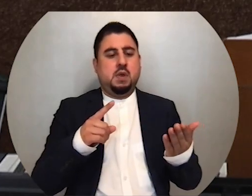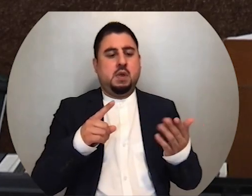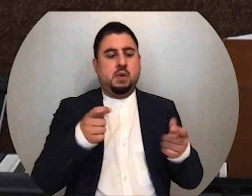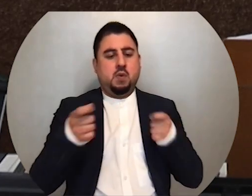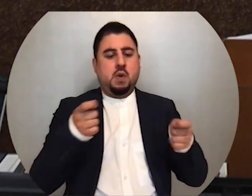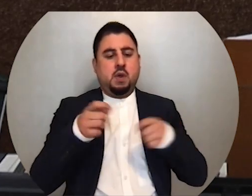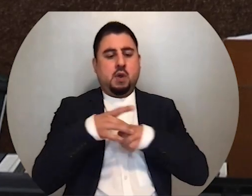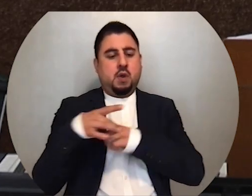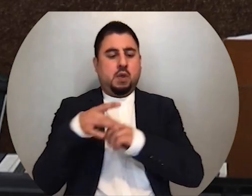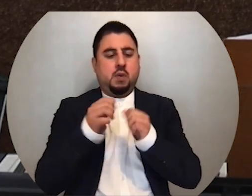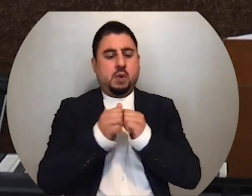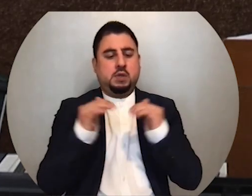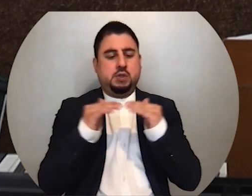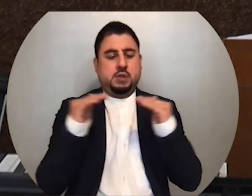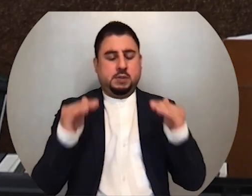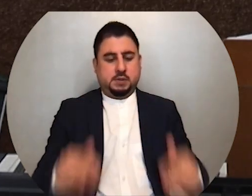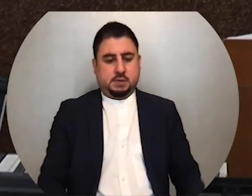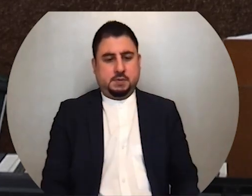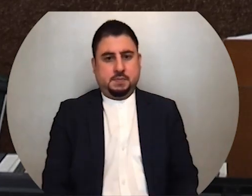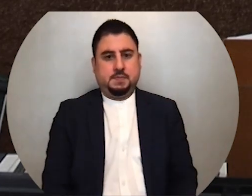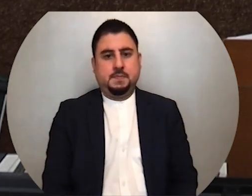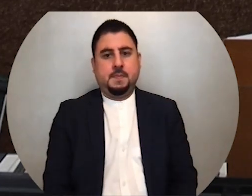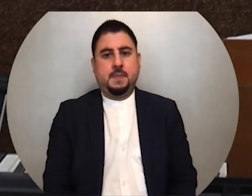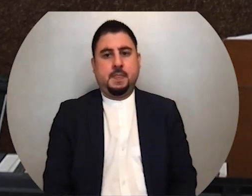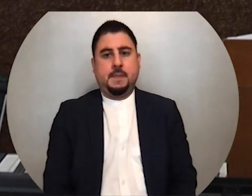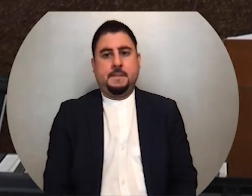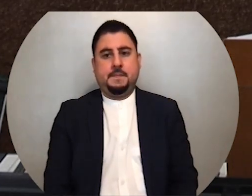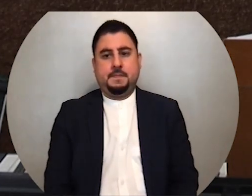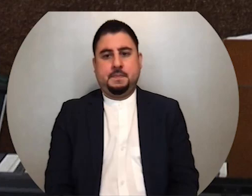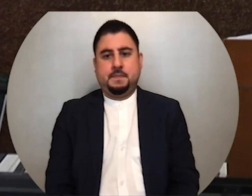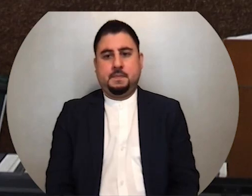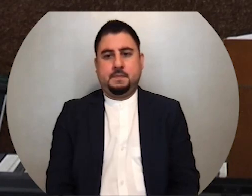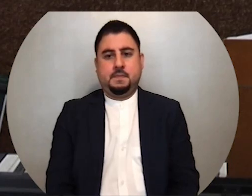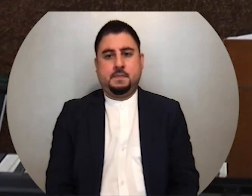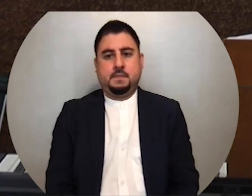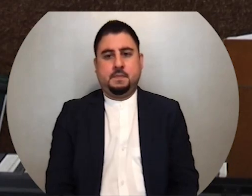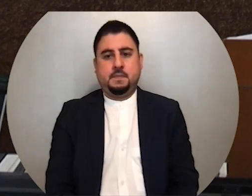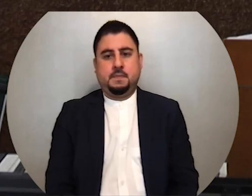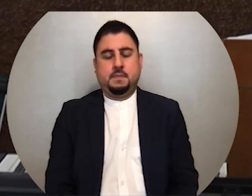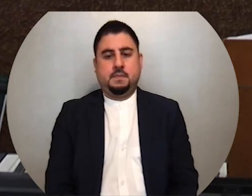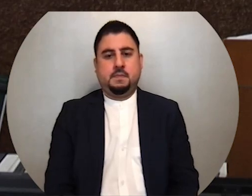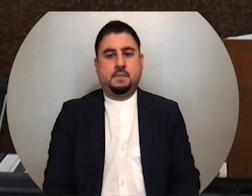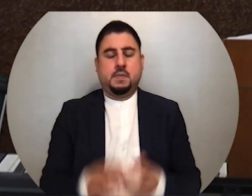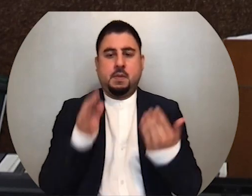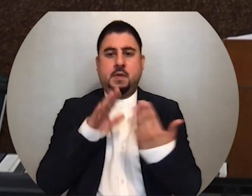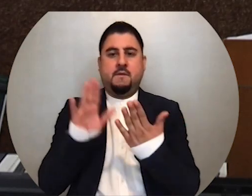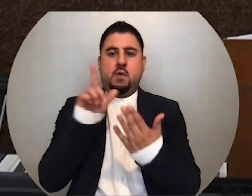Be